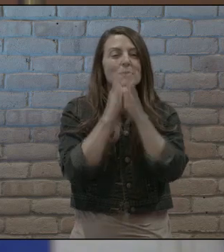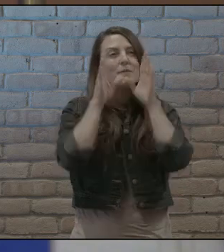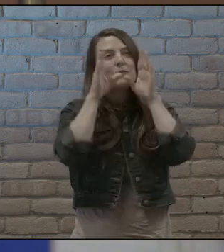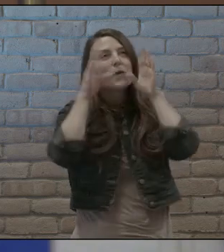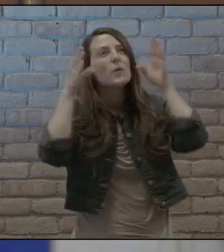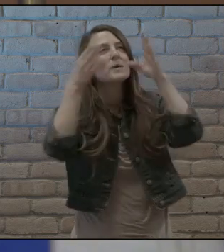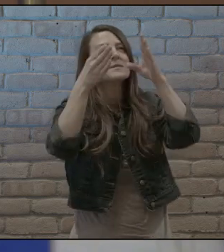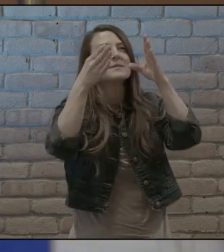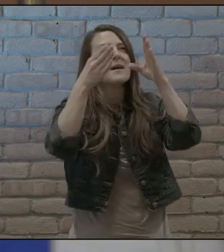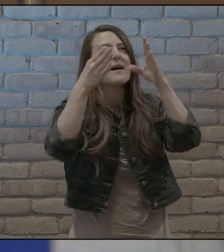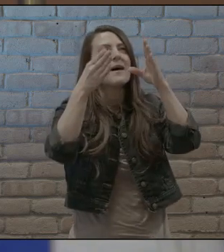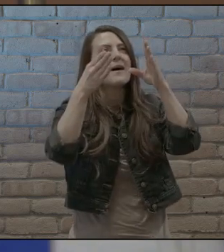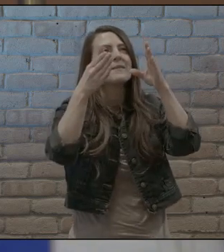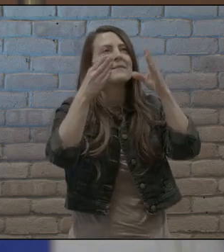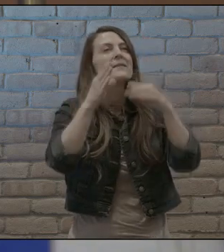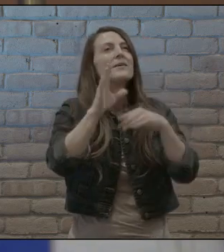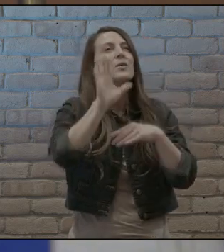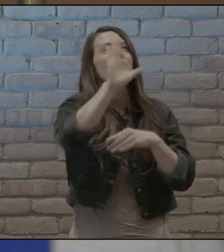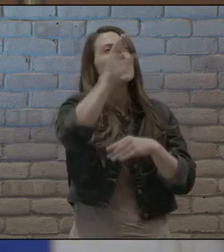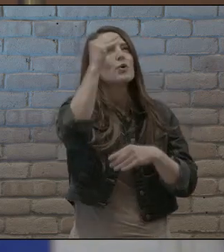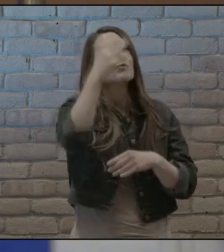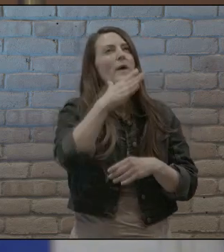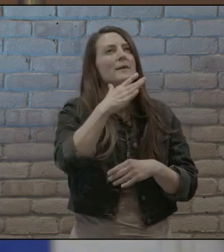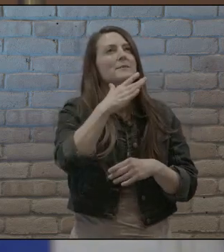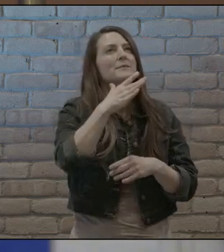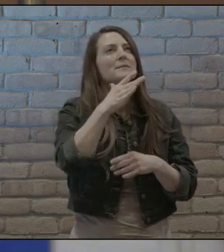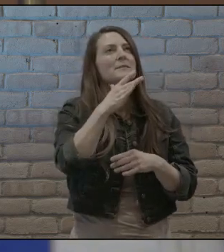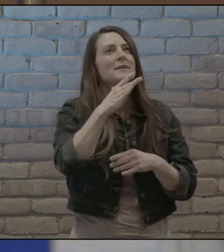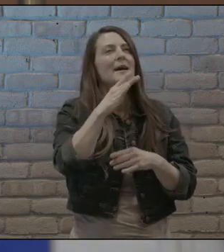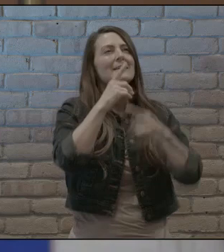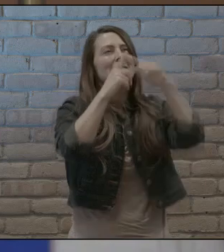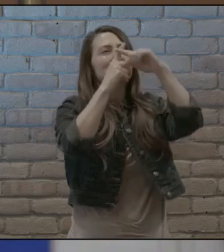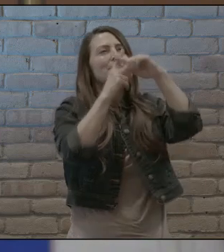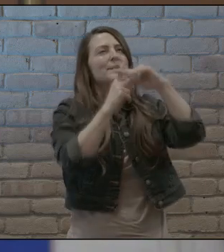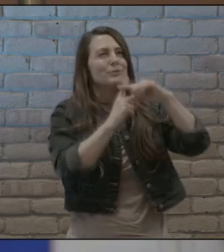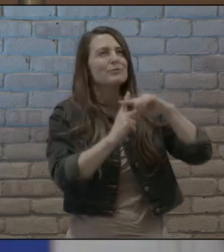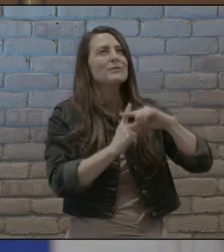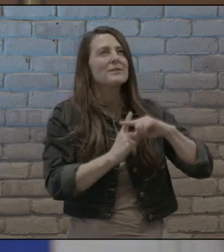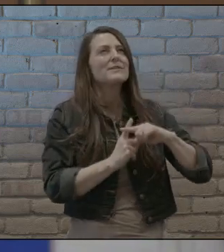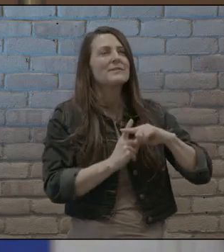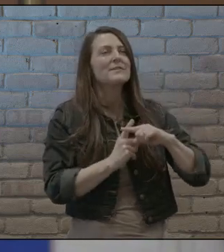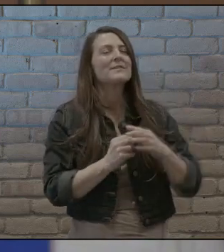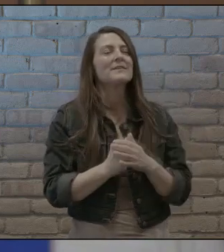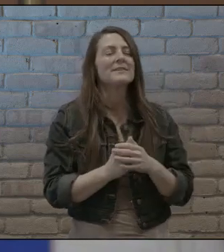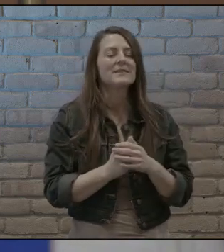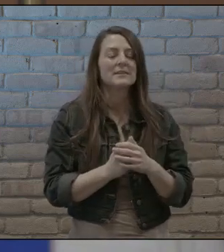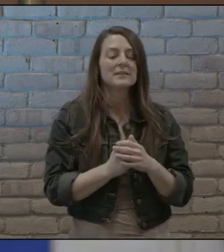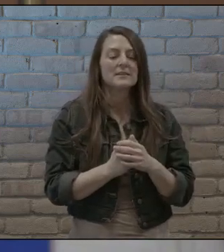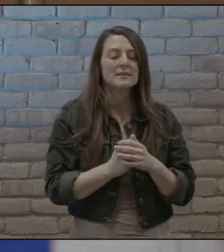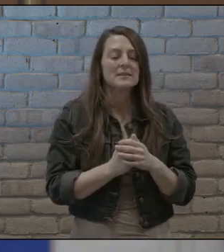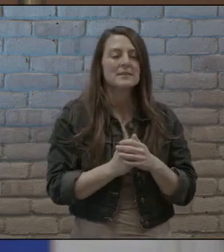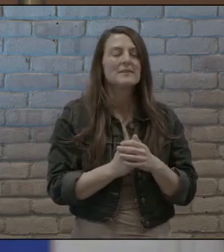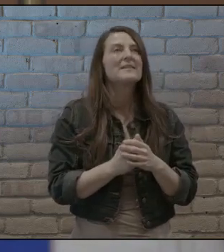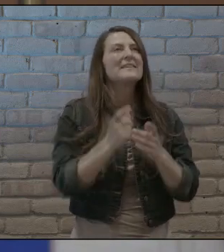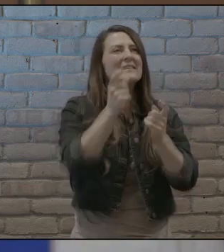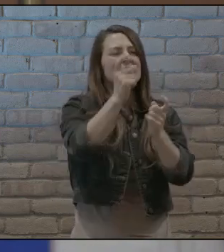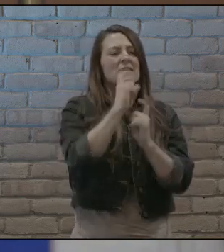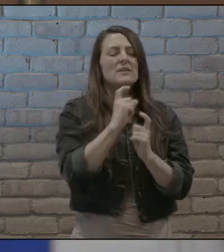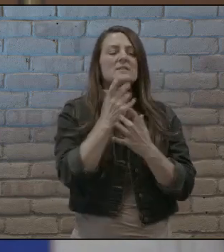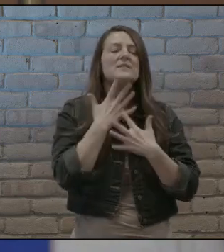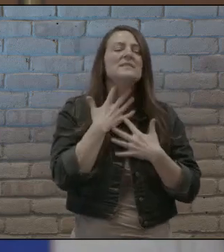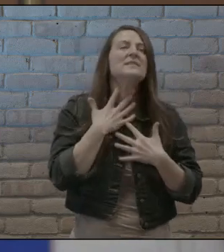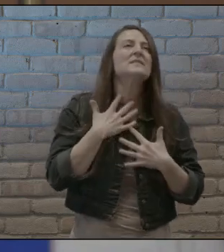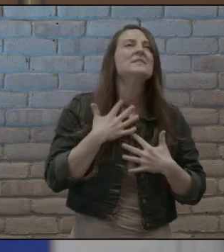salvation, the coming of your grace in Jesus. Stir in us, God, a longing for your return as